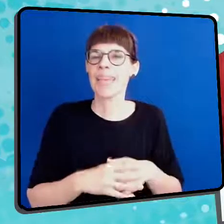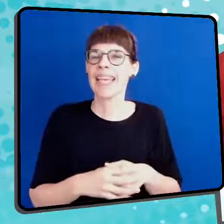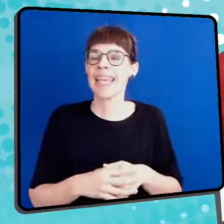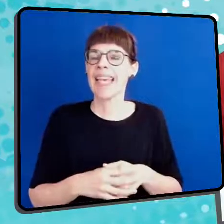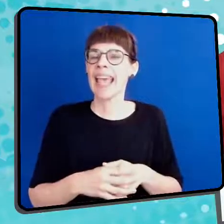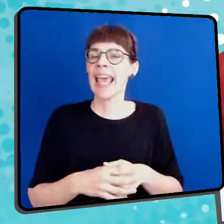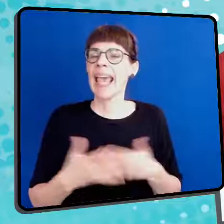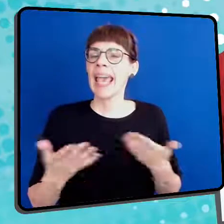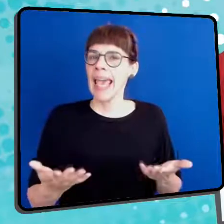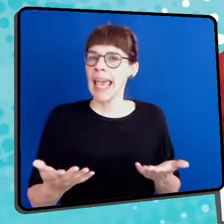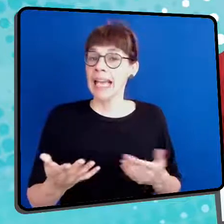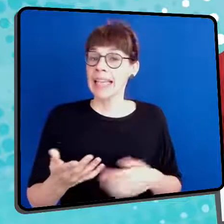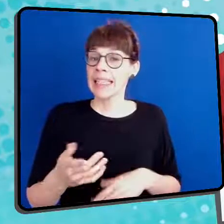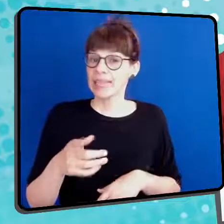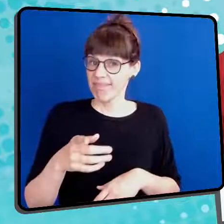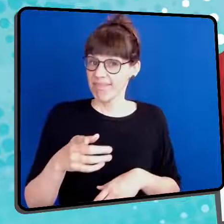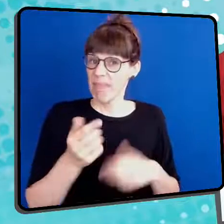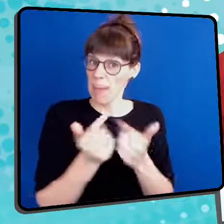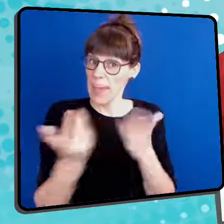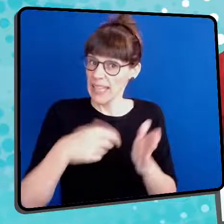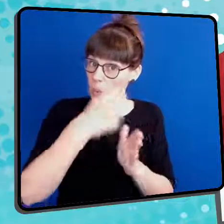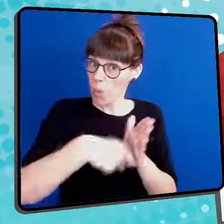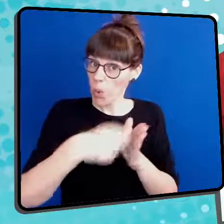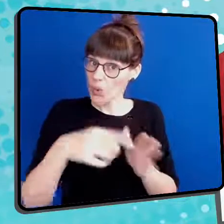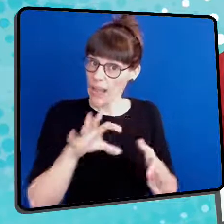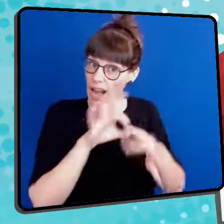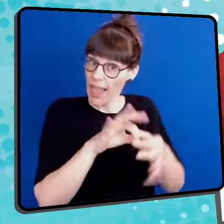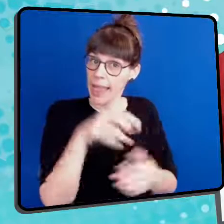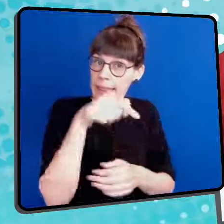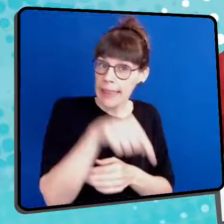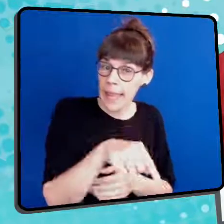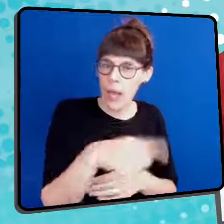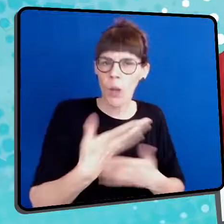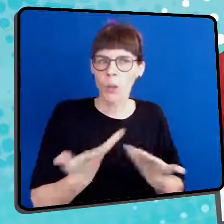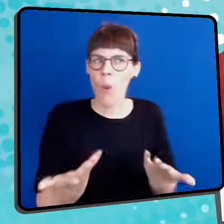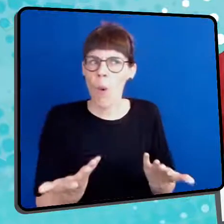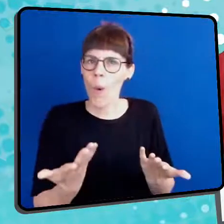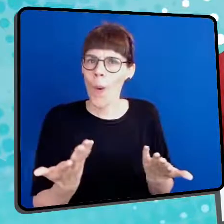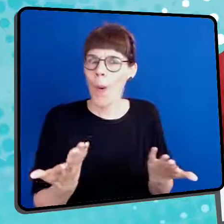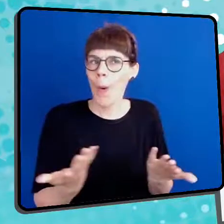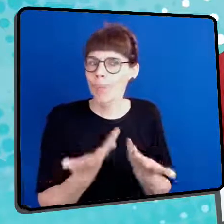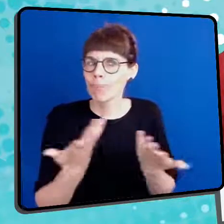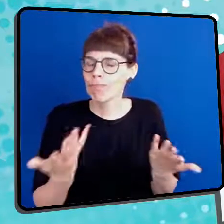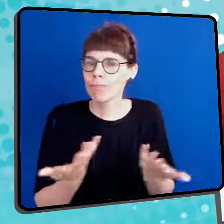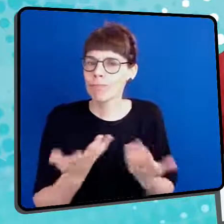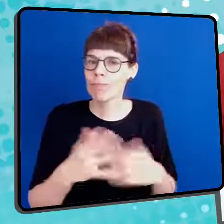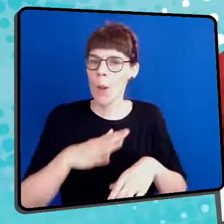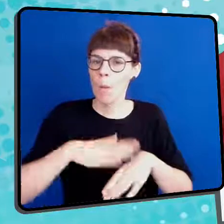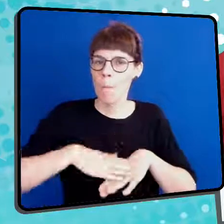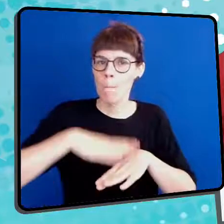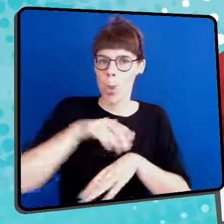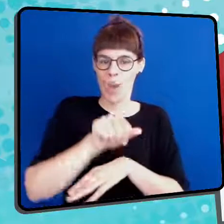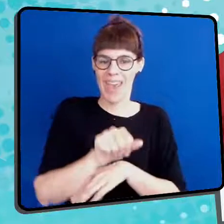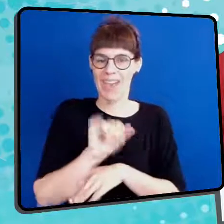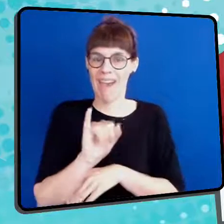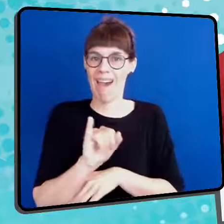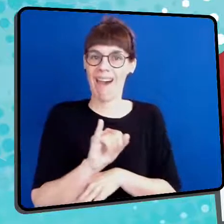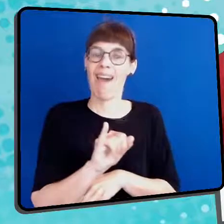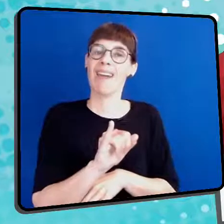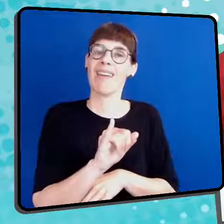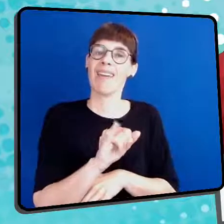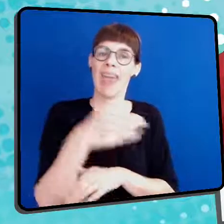there's a lot of projects in that space, or is it more the AI, the machine learning side of